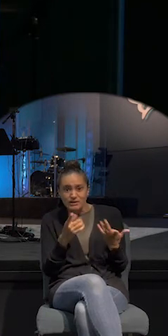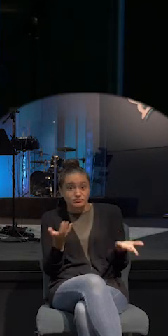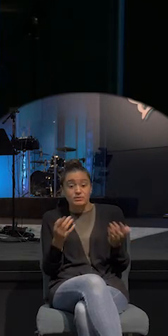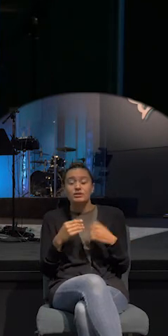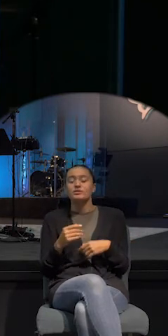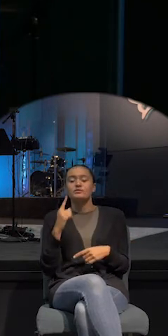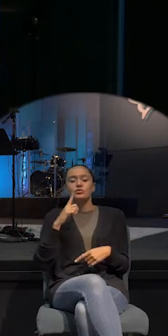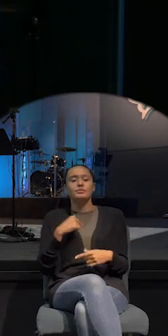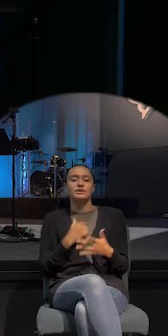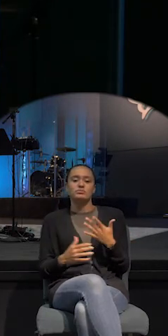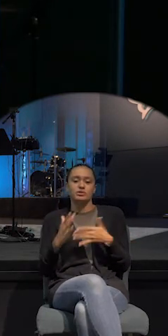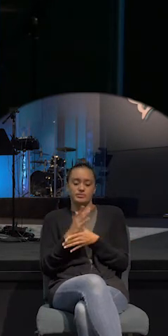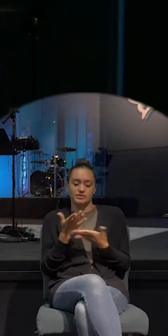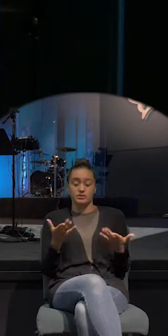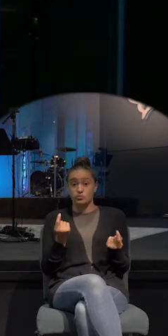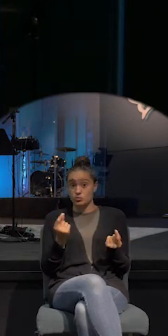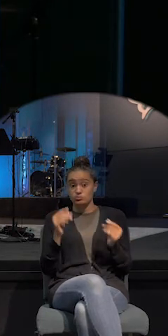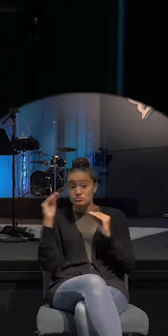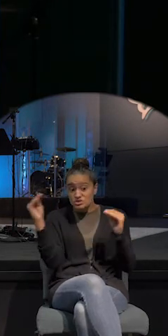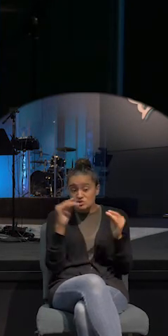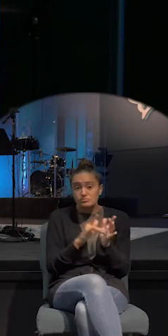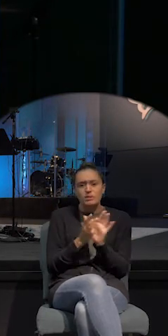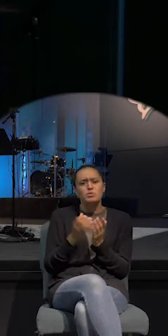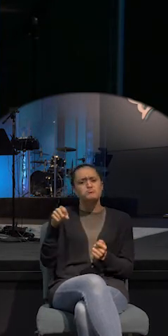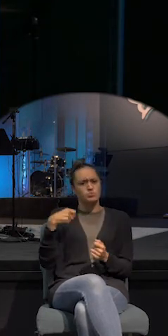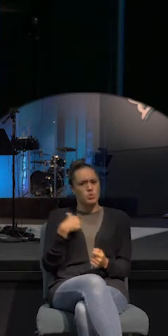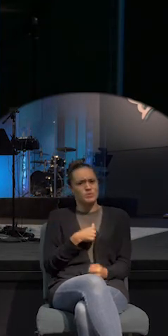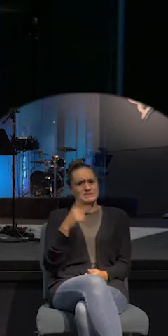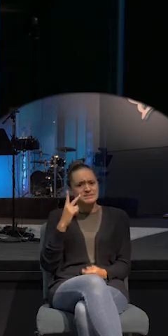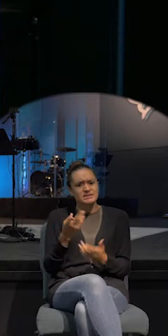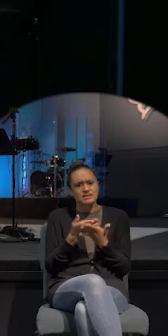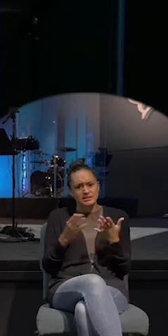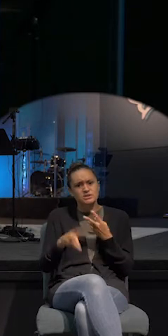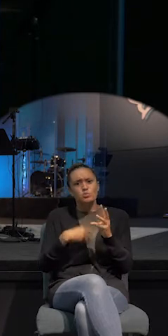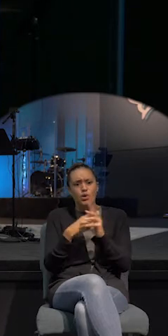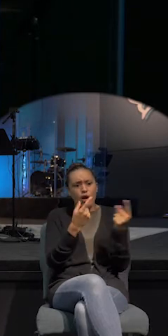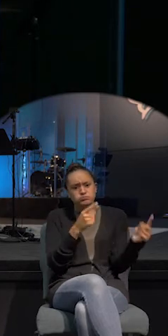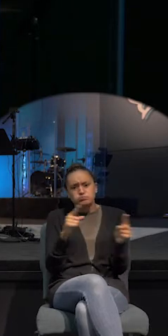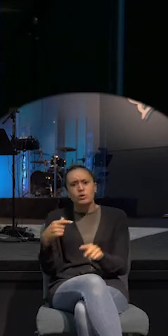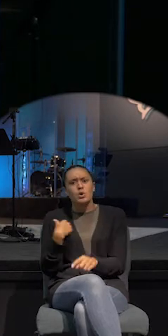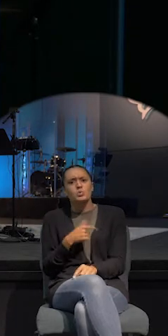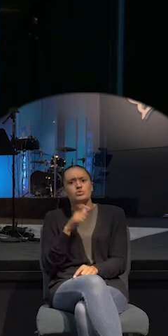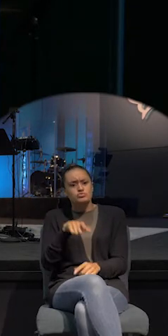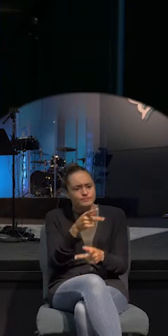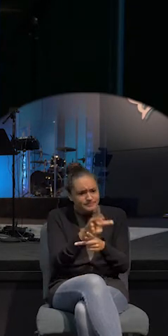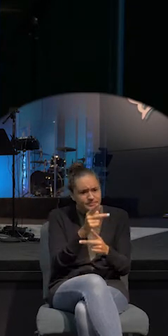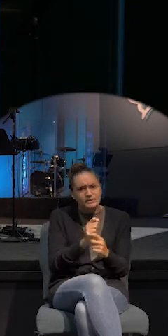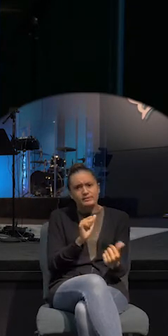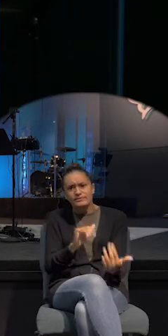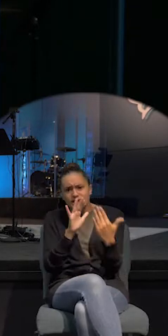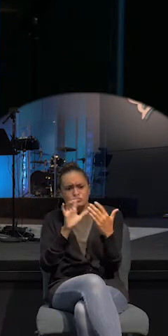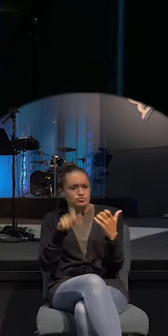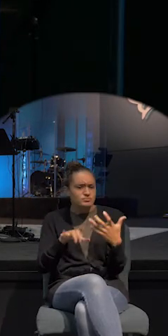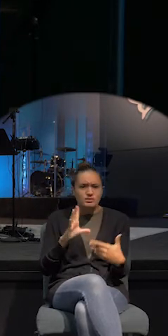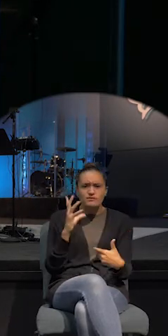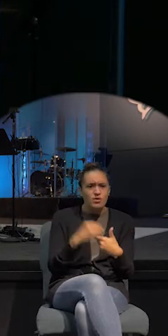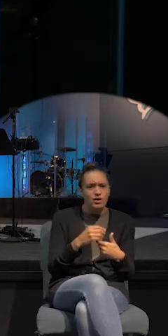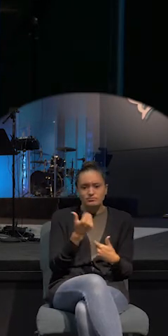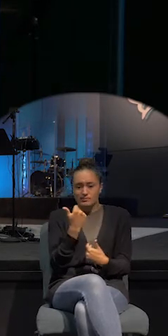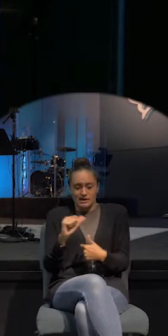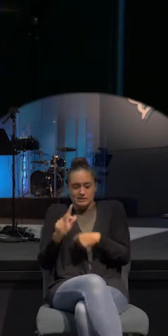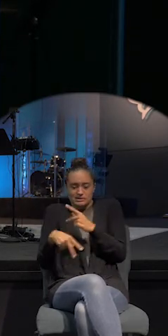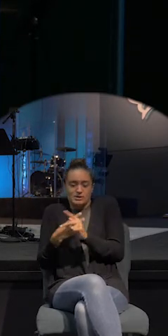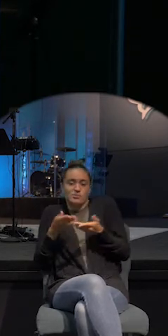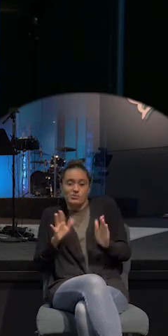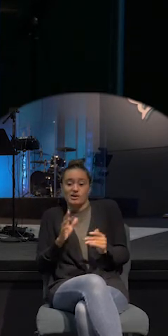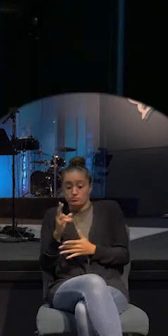been teaching the Word of God. Yes, we see the things that are going on. Yes, we ought to be taking care of these things. Yes, we ought to be involved in whatever way that we may,